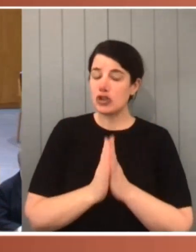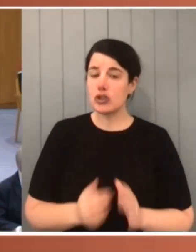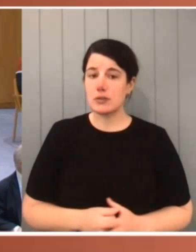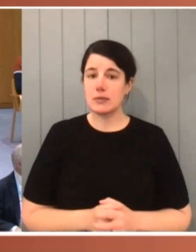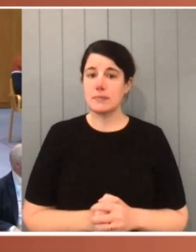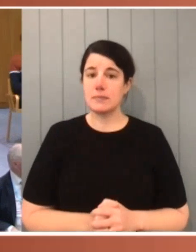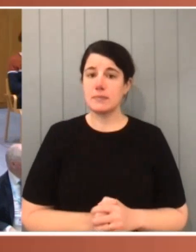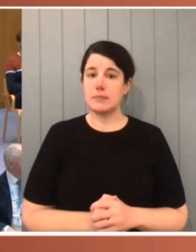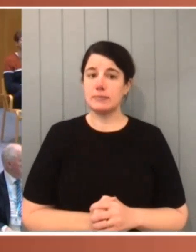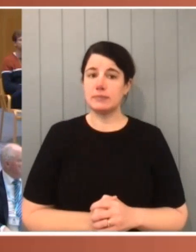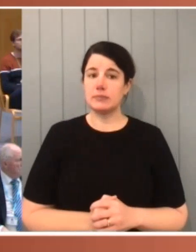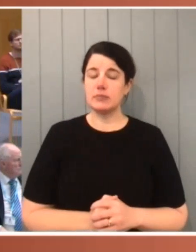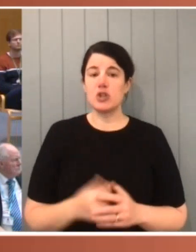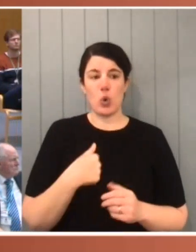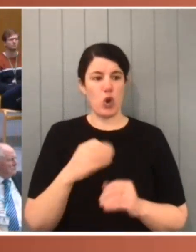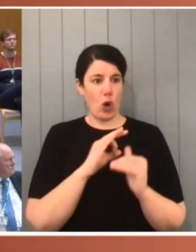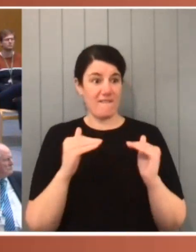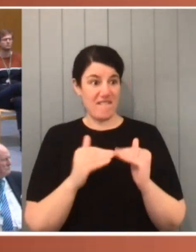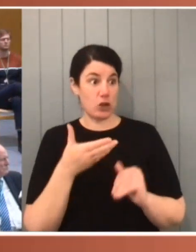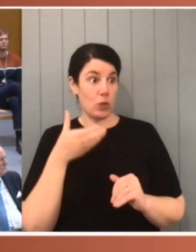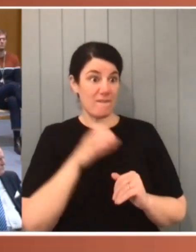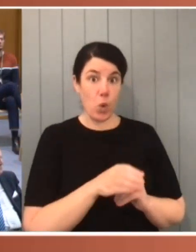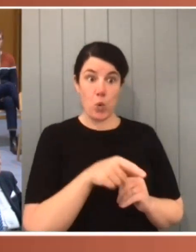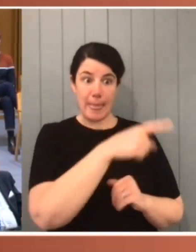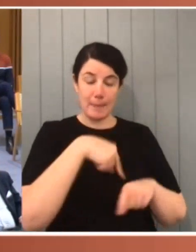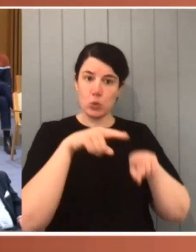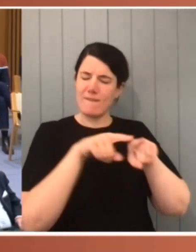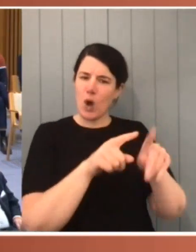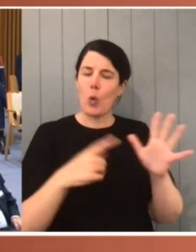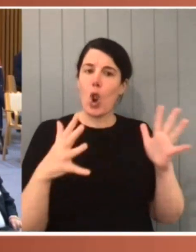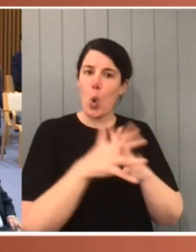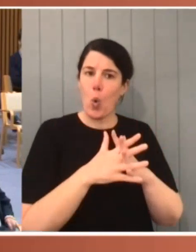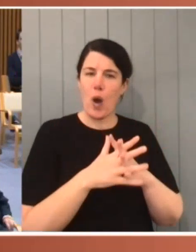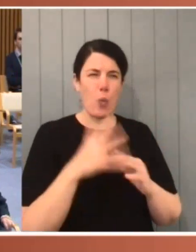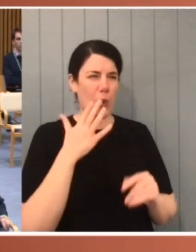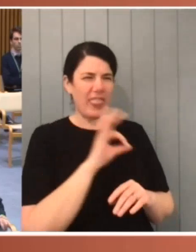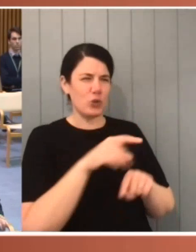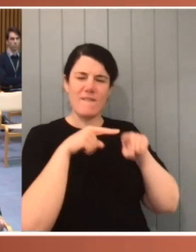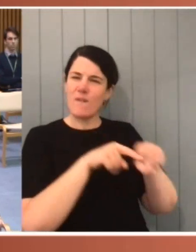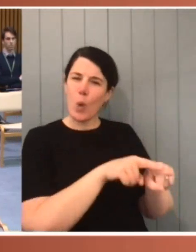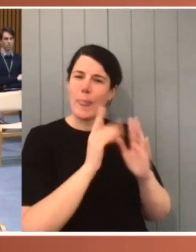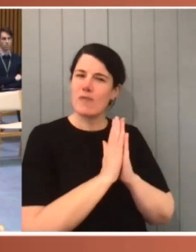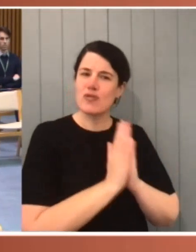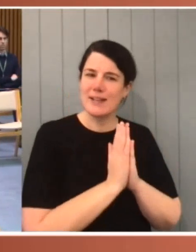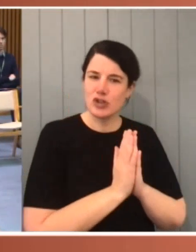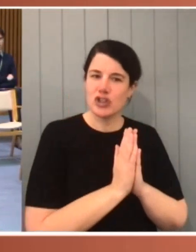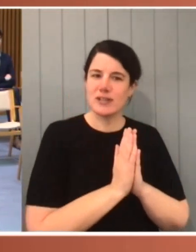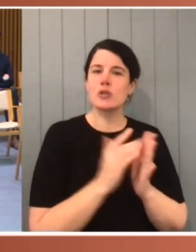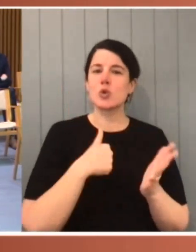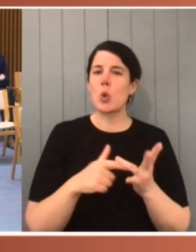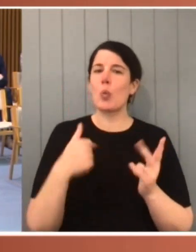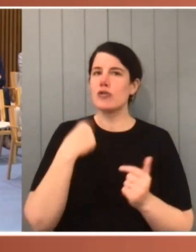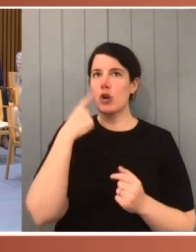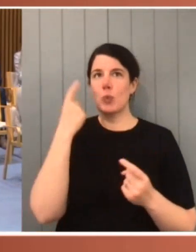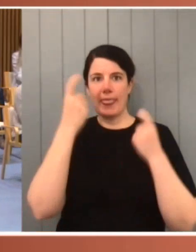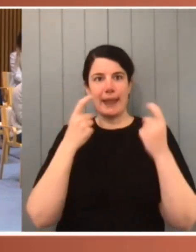to impose upon them a policy based solely on a justification that is grounded in a controversial view, like a controversial